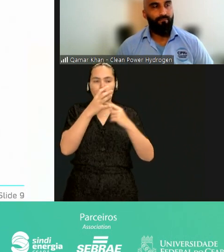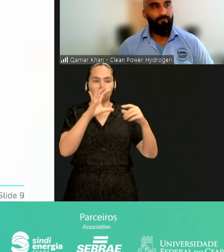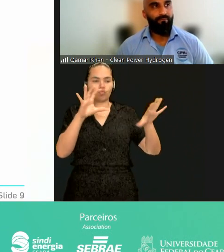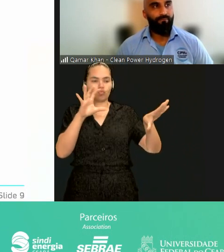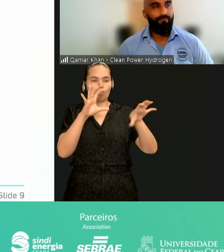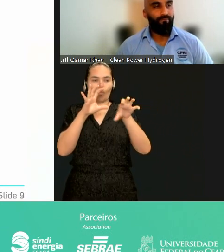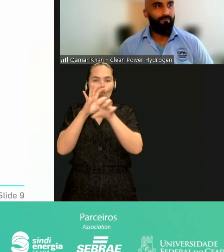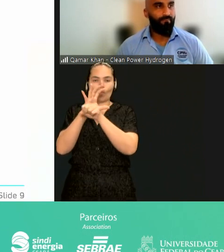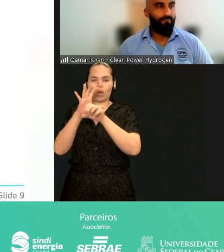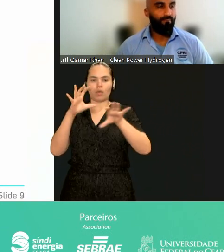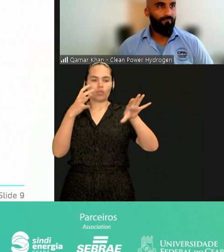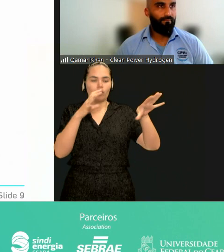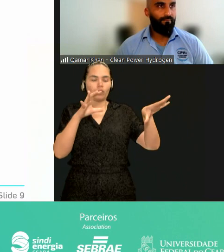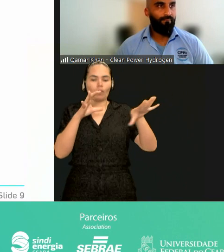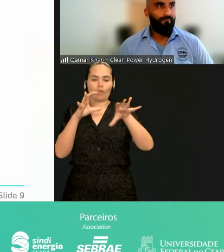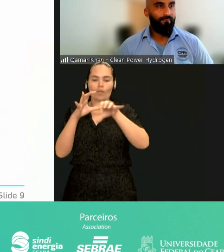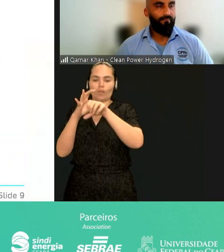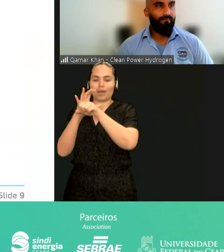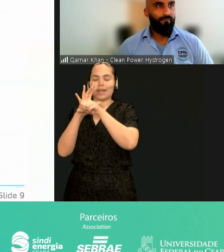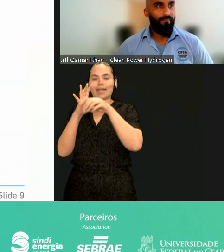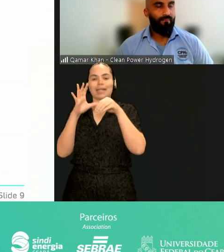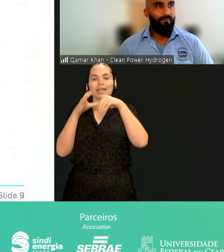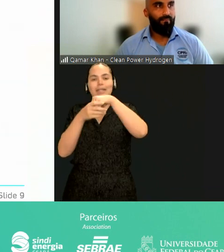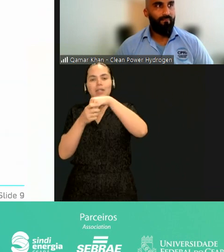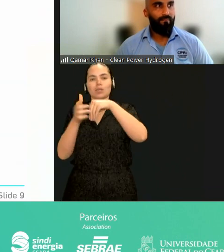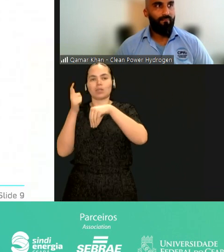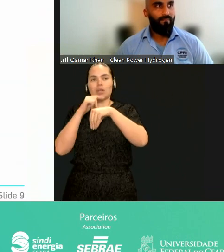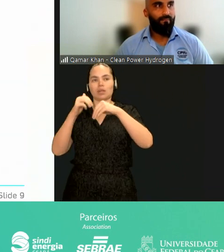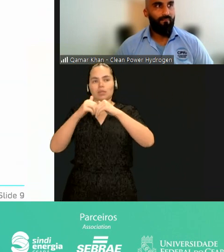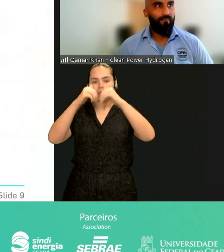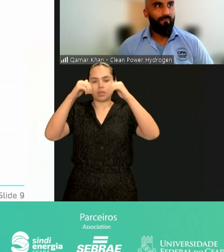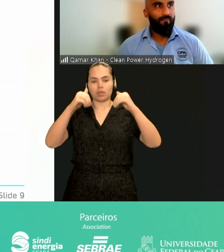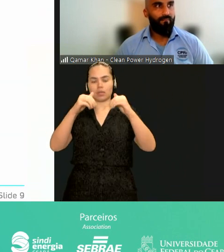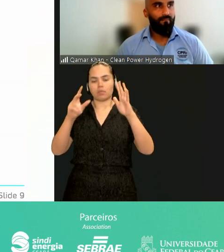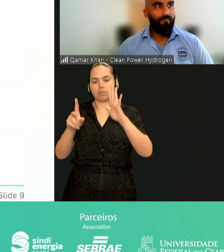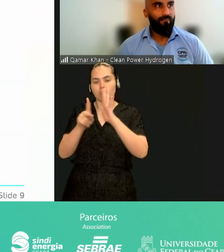to the cryogen for separation. The